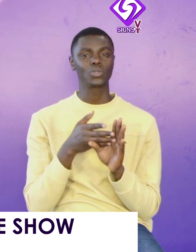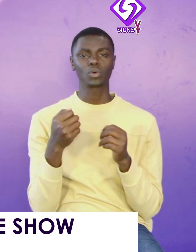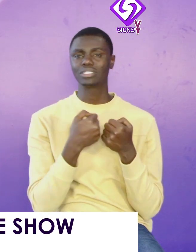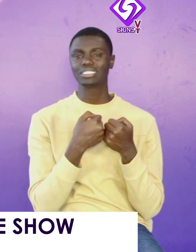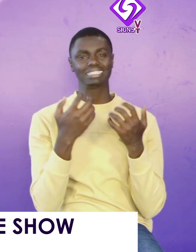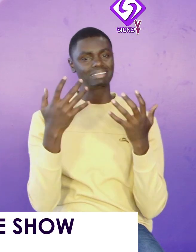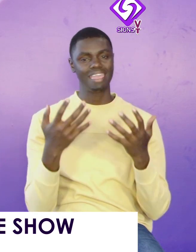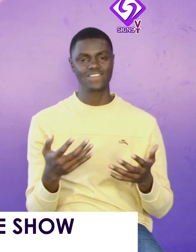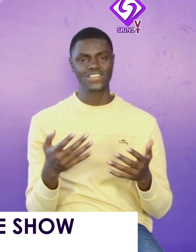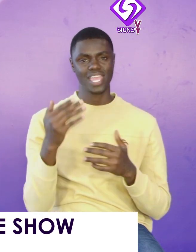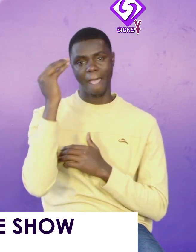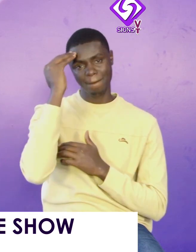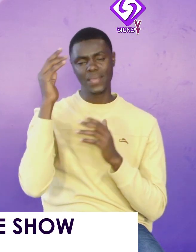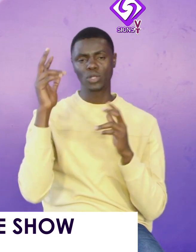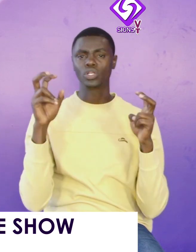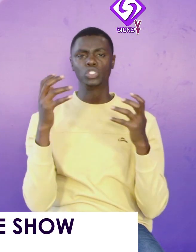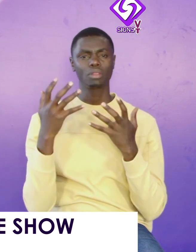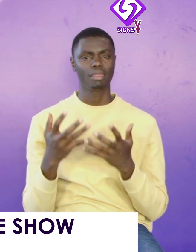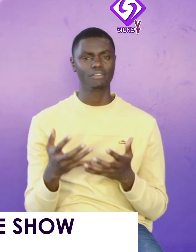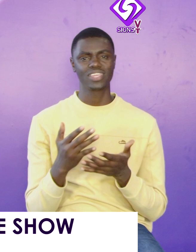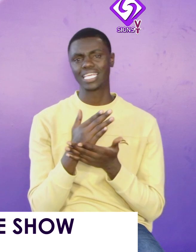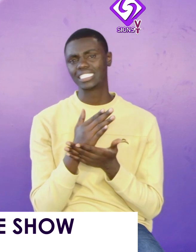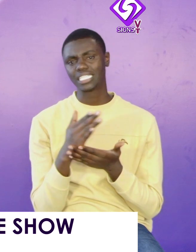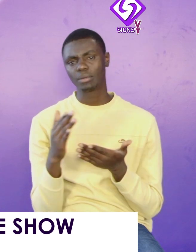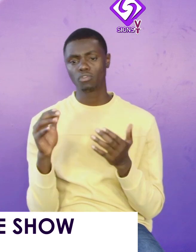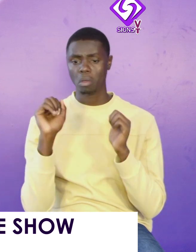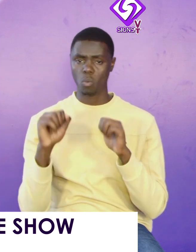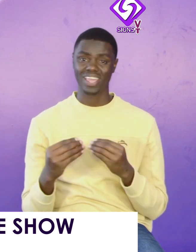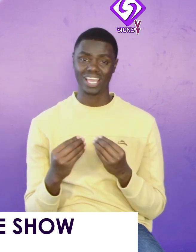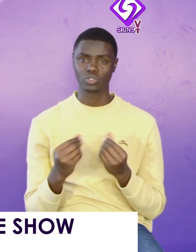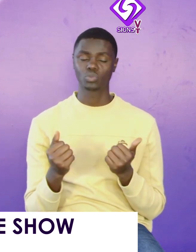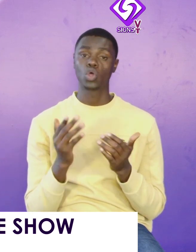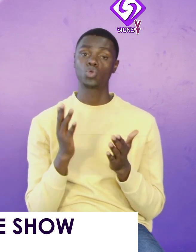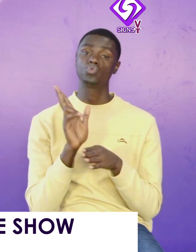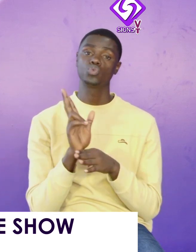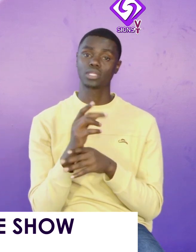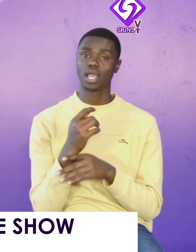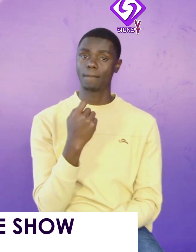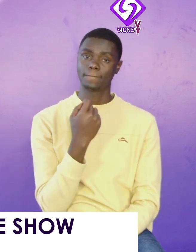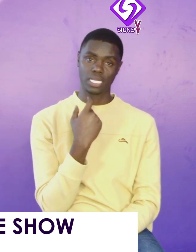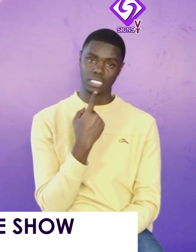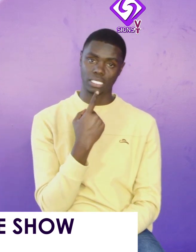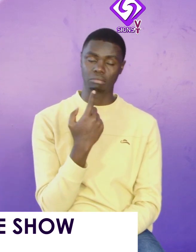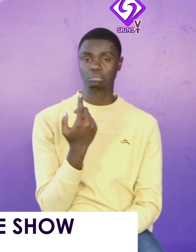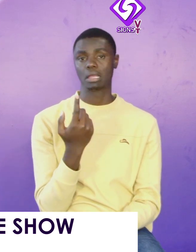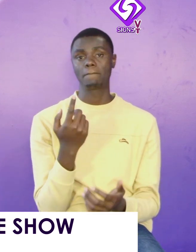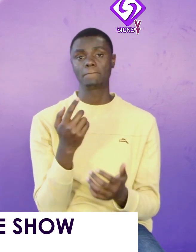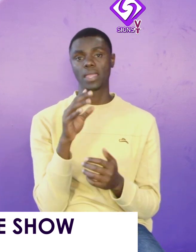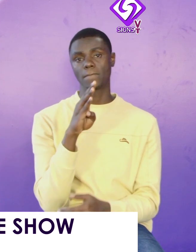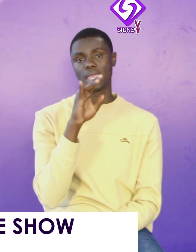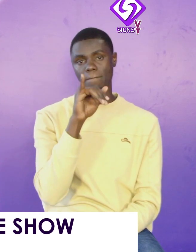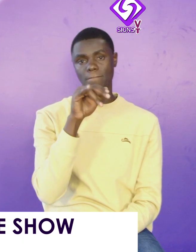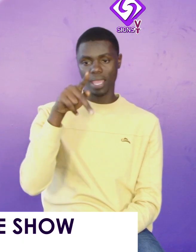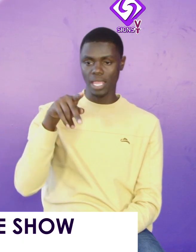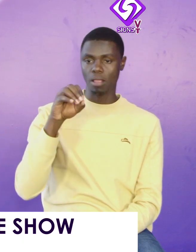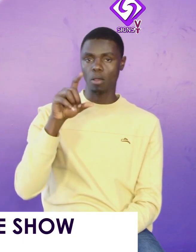heavy. Mental issues are heavy. Some of them can be dealt with medicinally, issues like bipolar, for